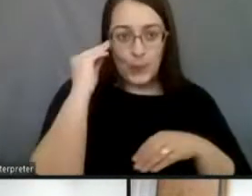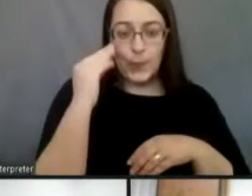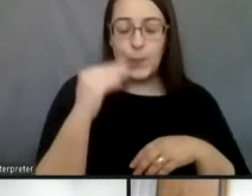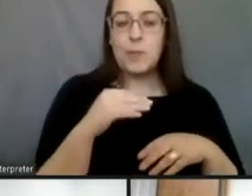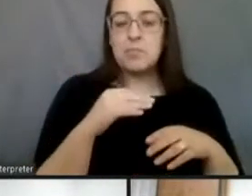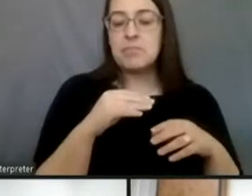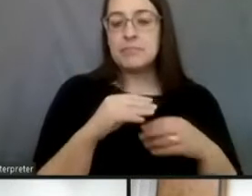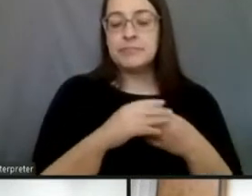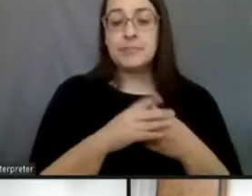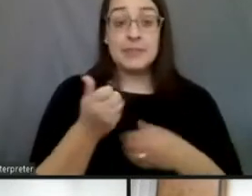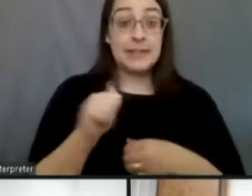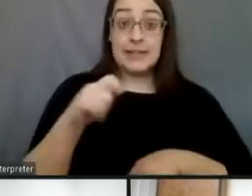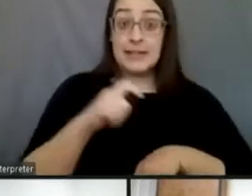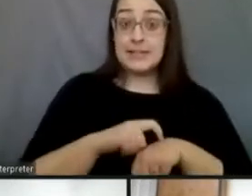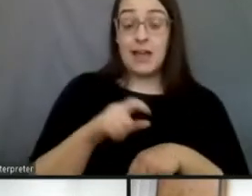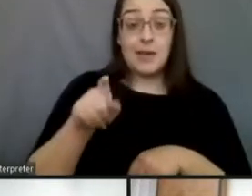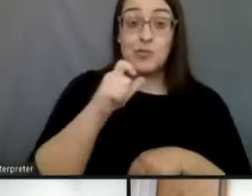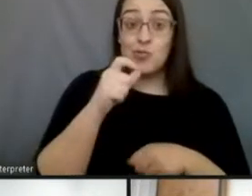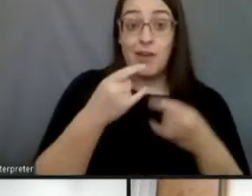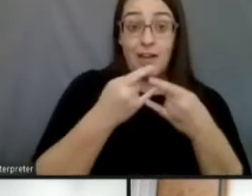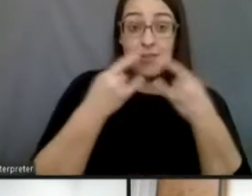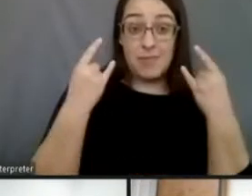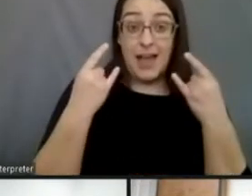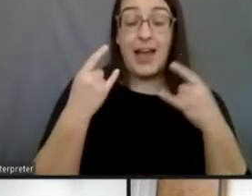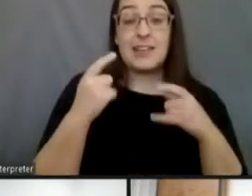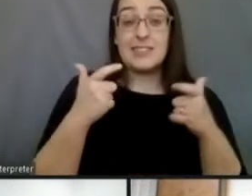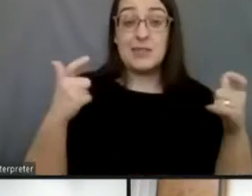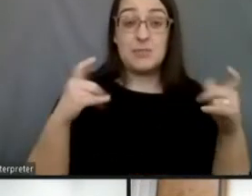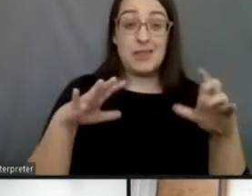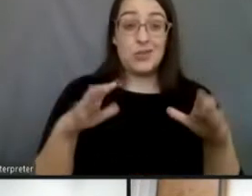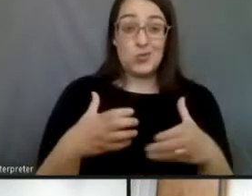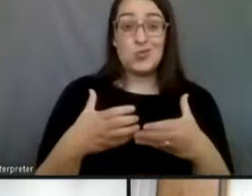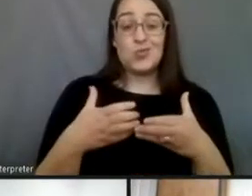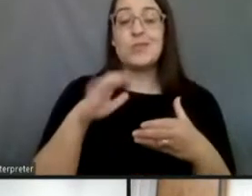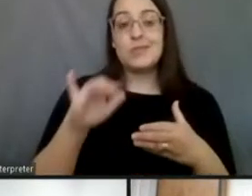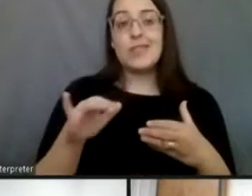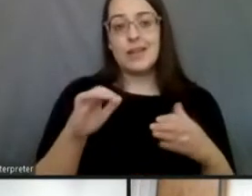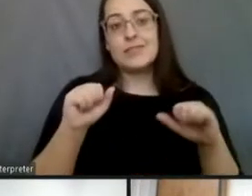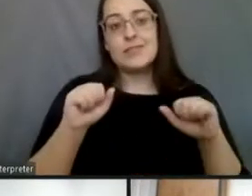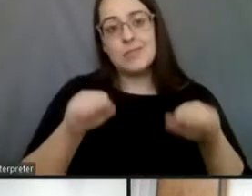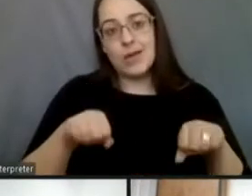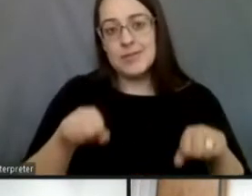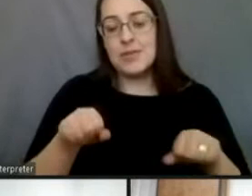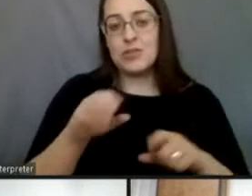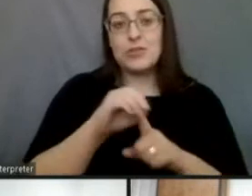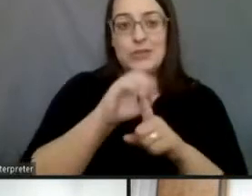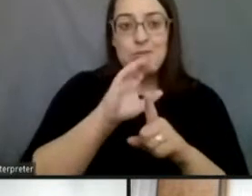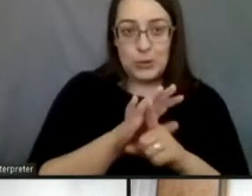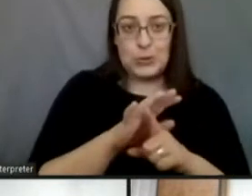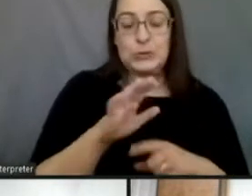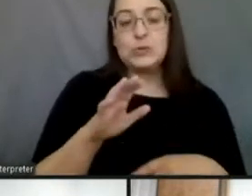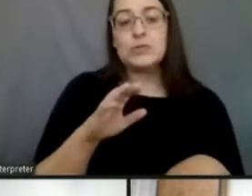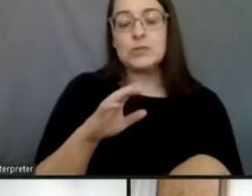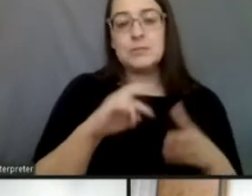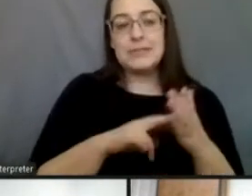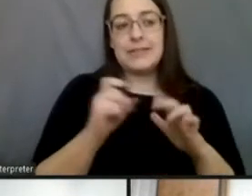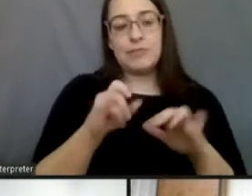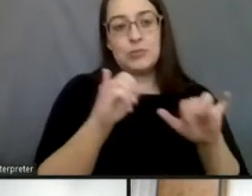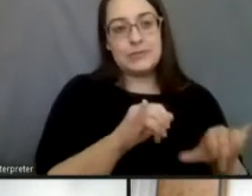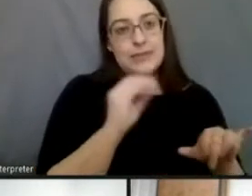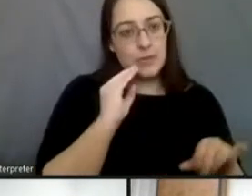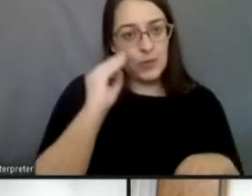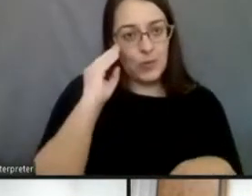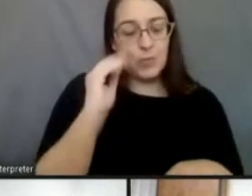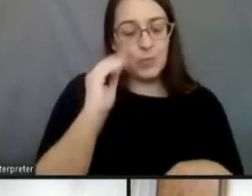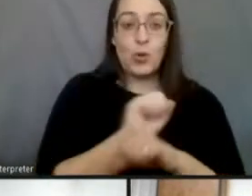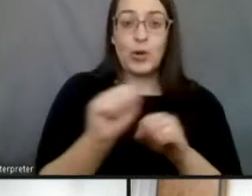anytime you're not wearing masks in large groups, that's certainly a possibility. But we're definitely working with all